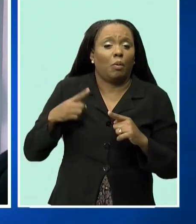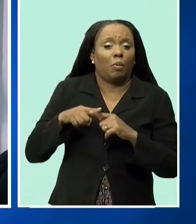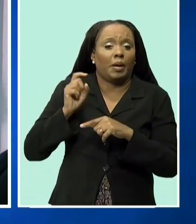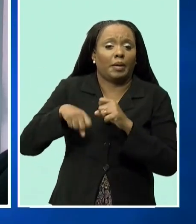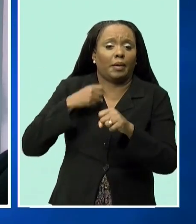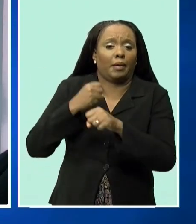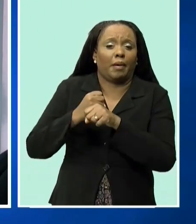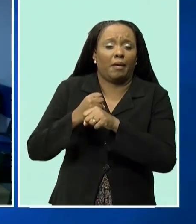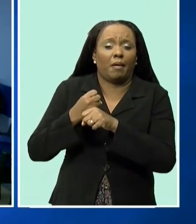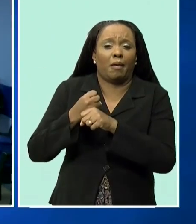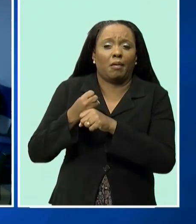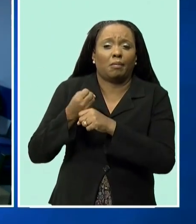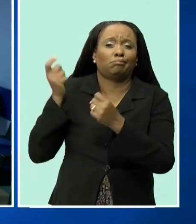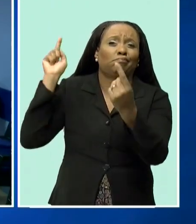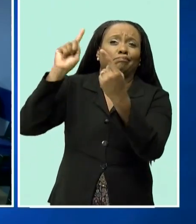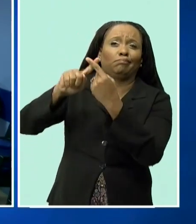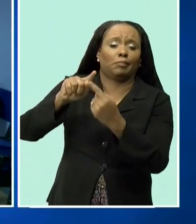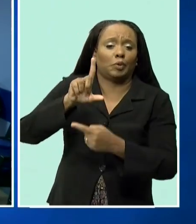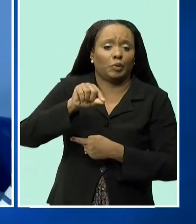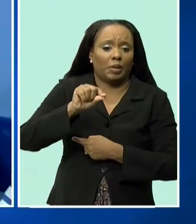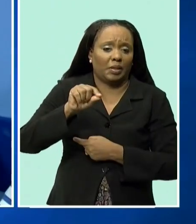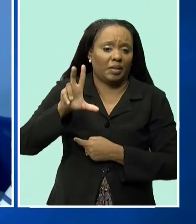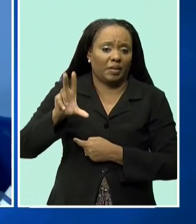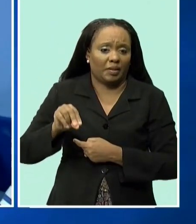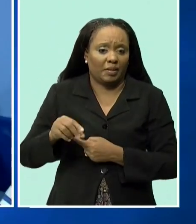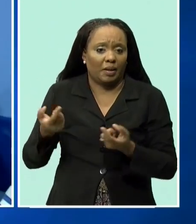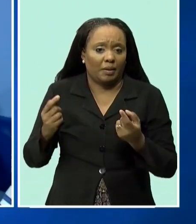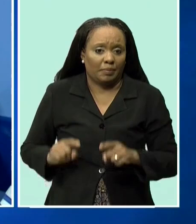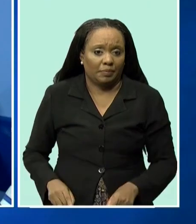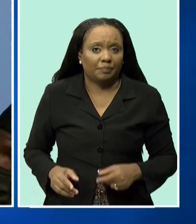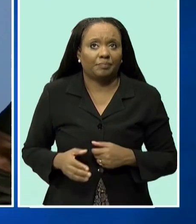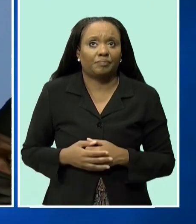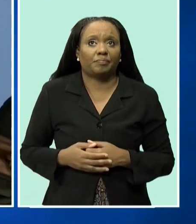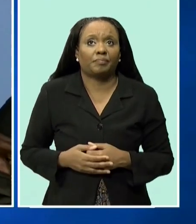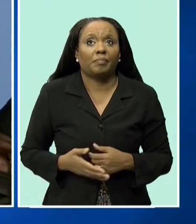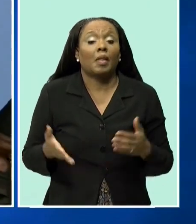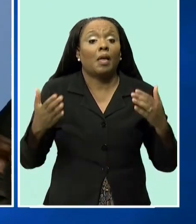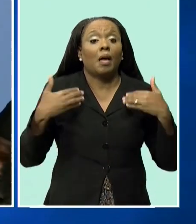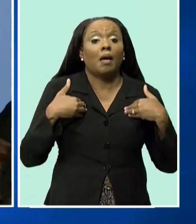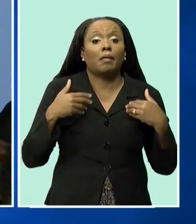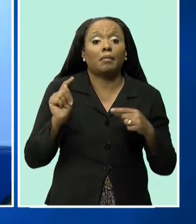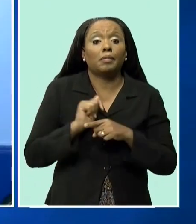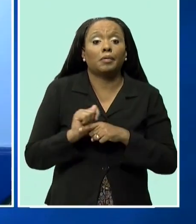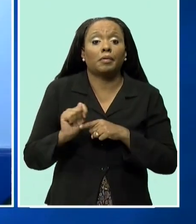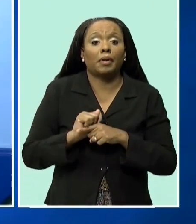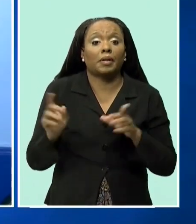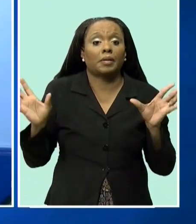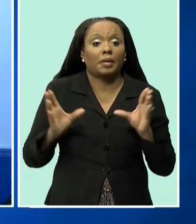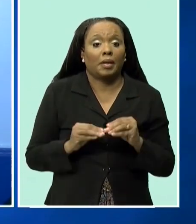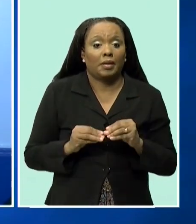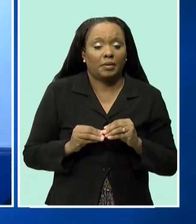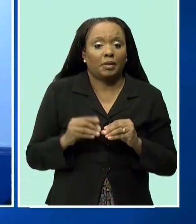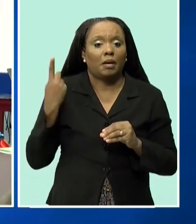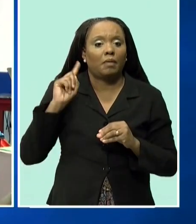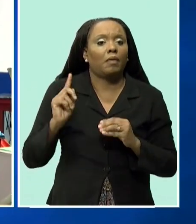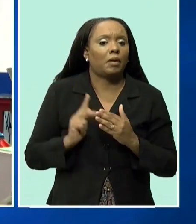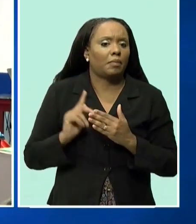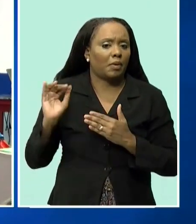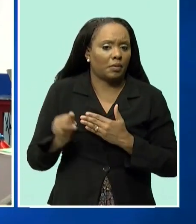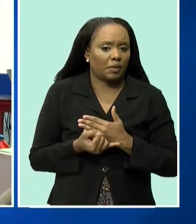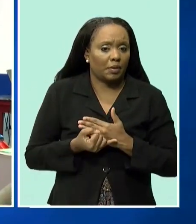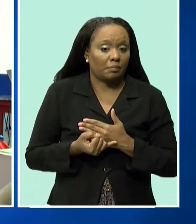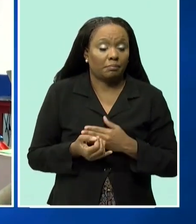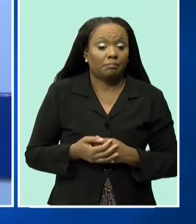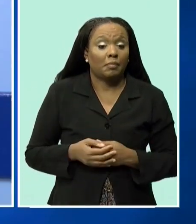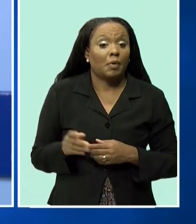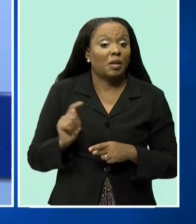beyond. Ms. Weeks was speaking during the opening of a training session for participants of the Climate Justice Project. At the end of the